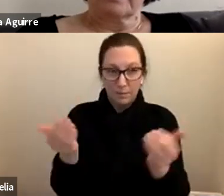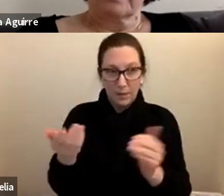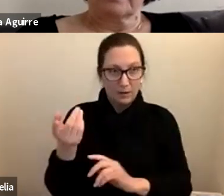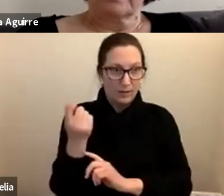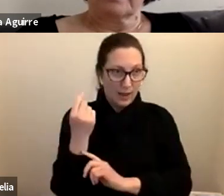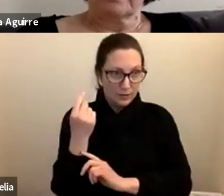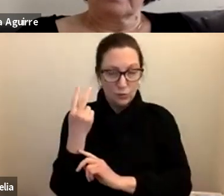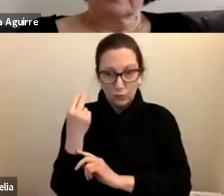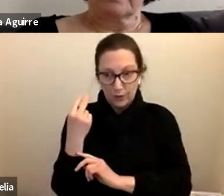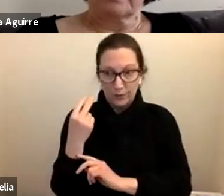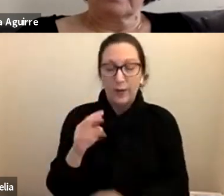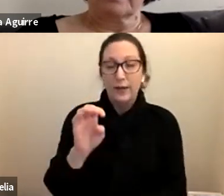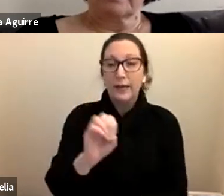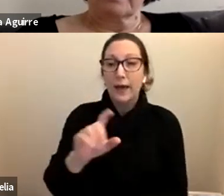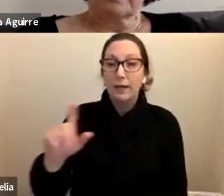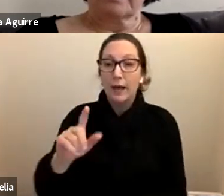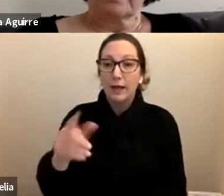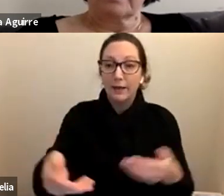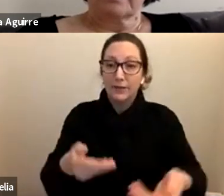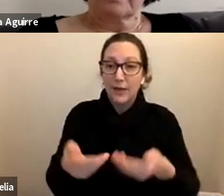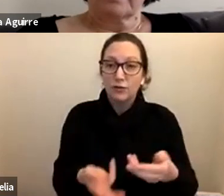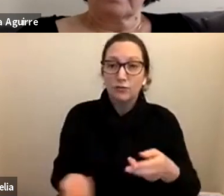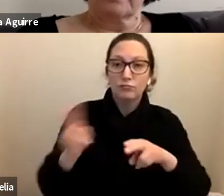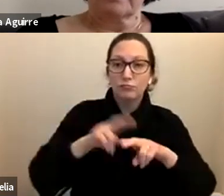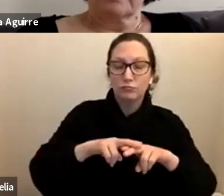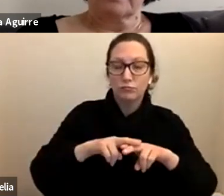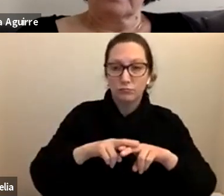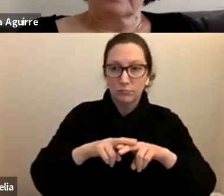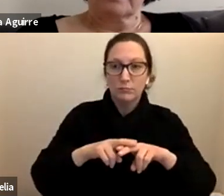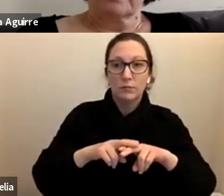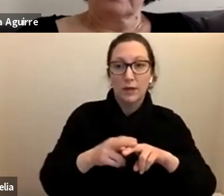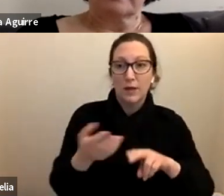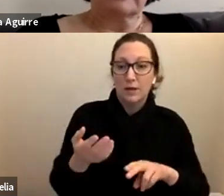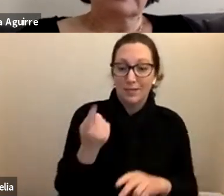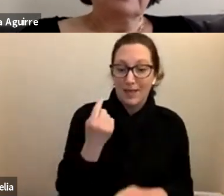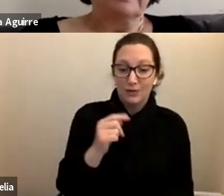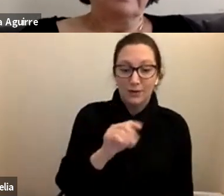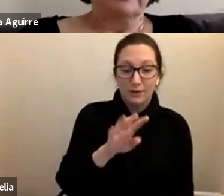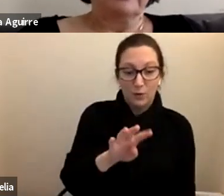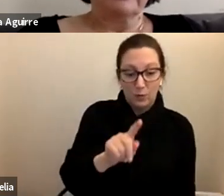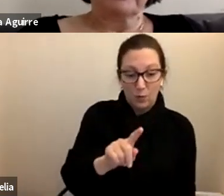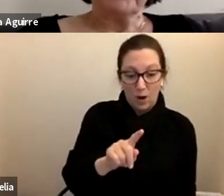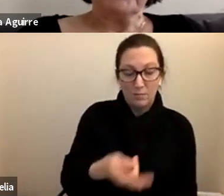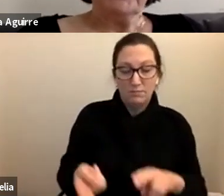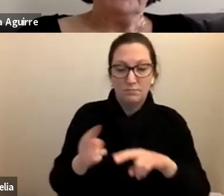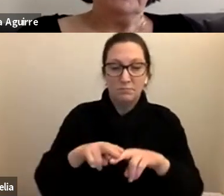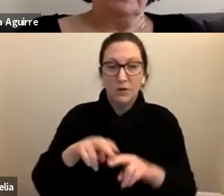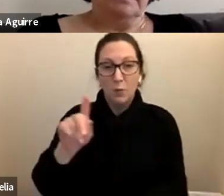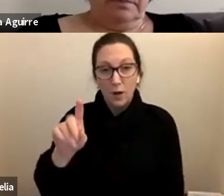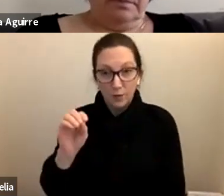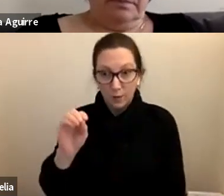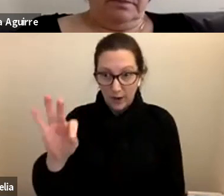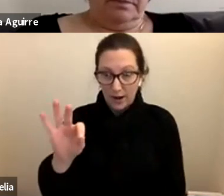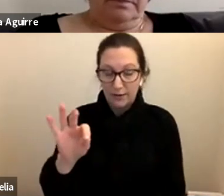our English learner invitations are up from 41 last year to 109 this year. And